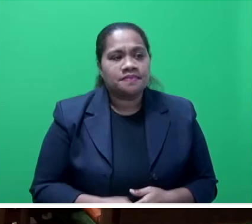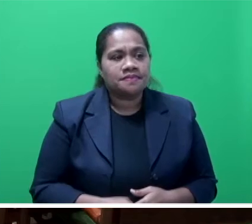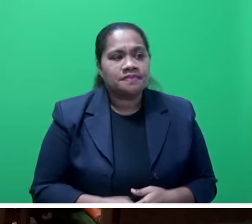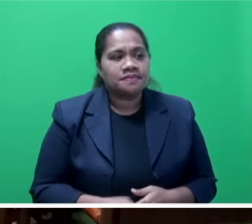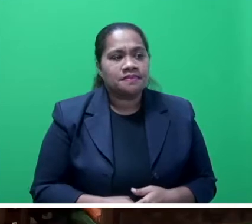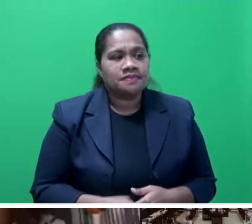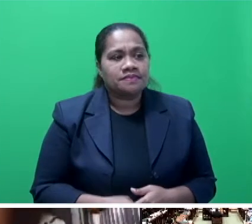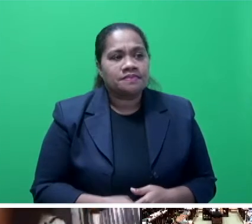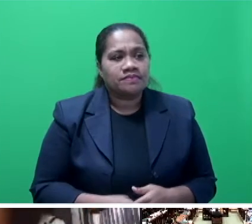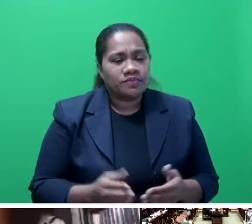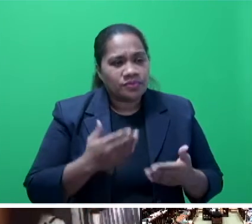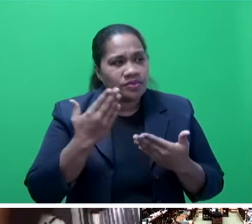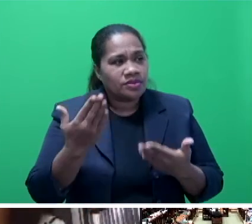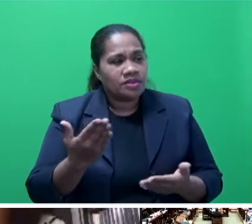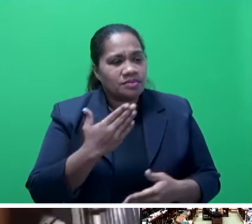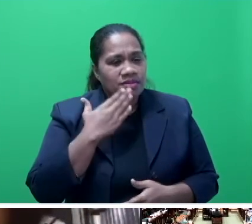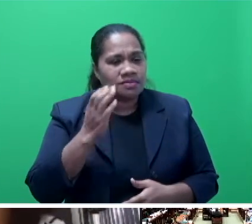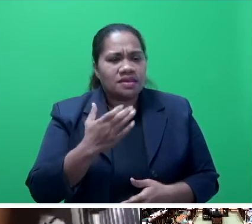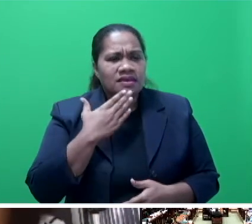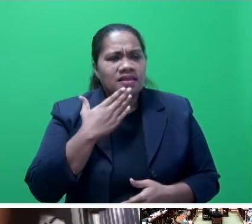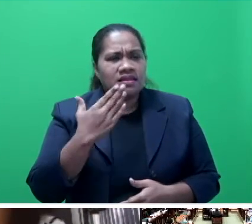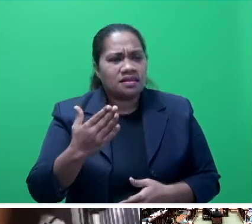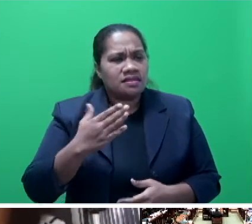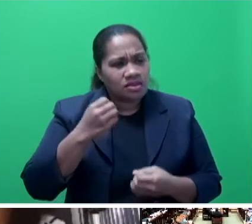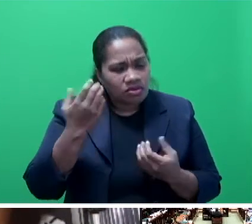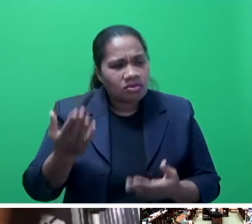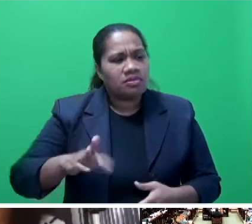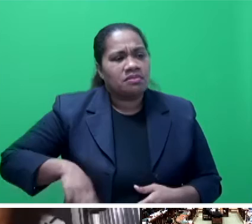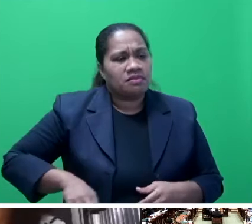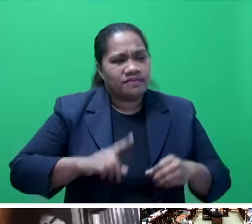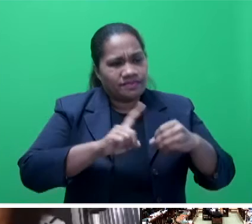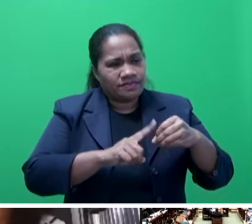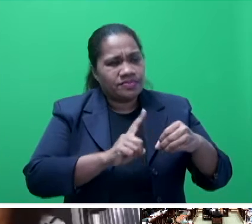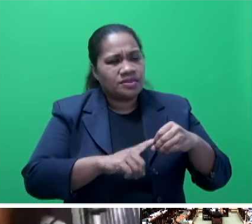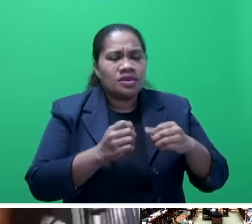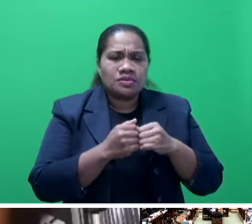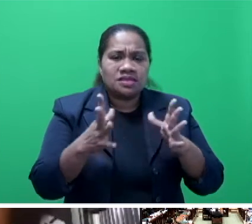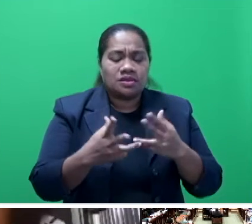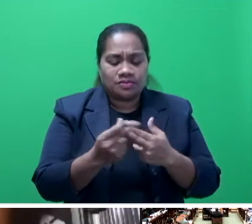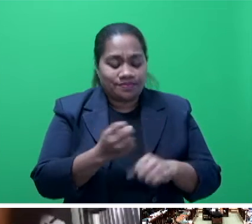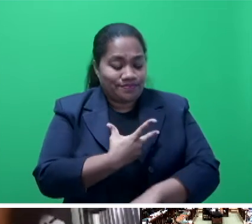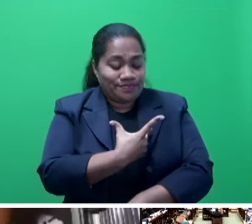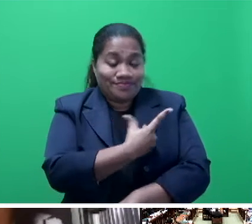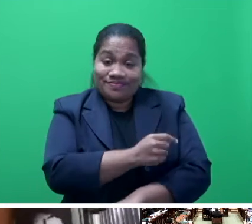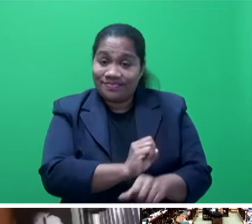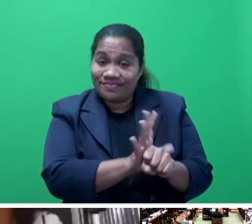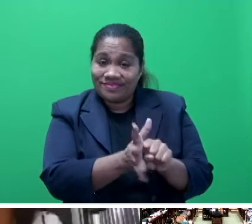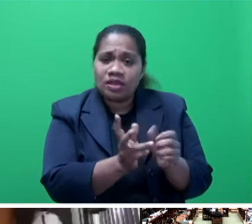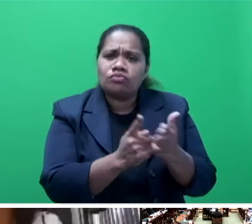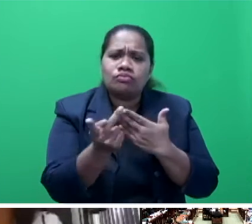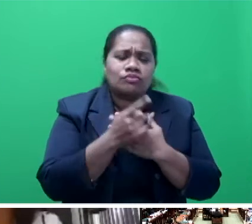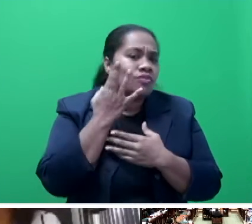Honourable Speaker, I thank the Honourable Member for that question. Honourable Speaker, we started with our COVID-19 vaccination program on the 10th of